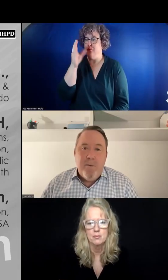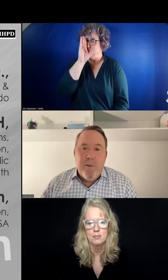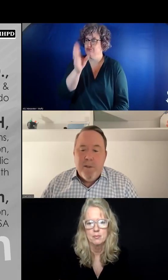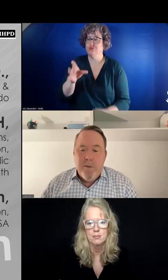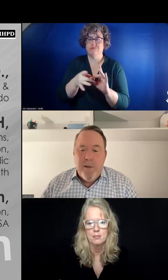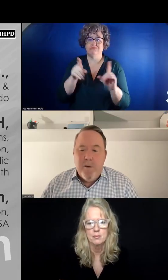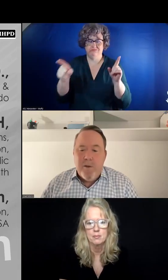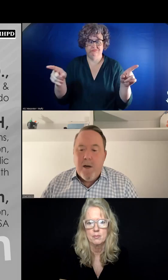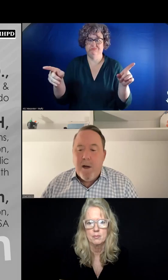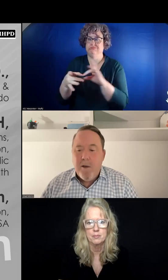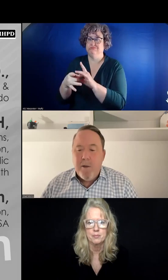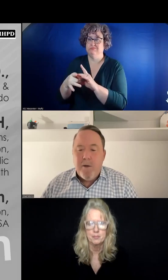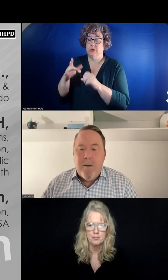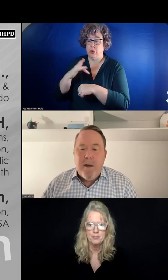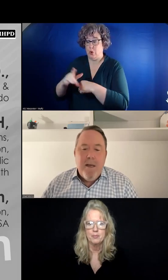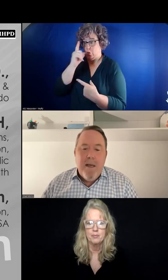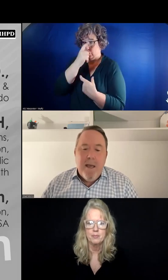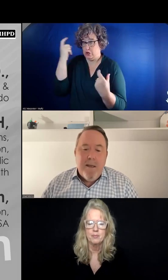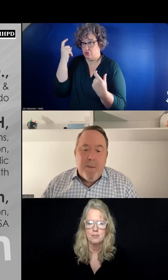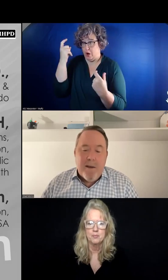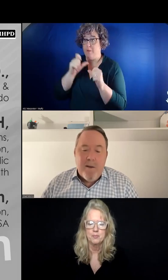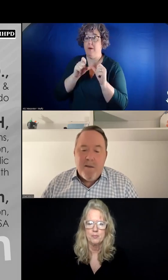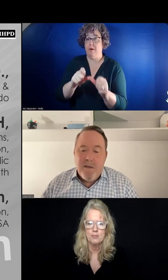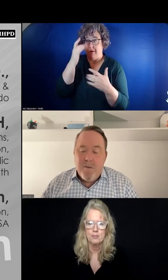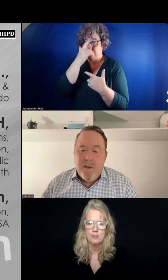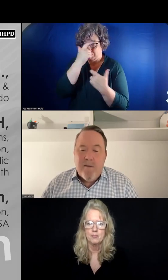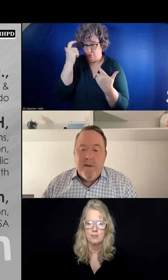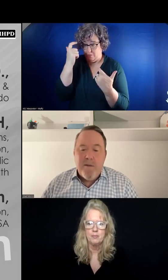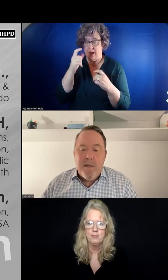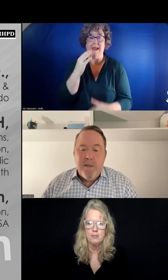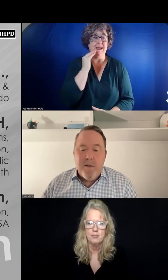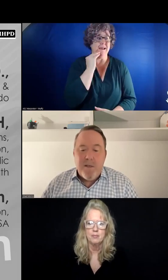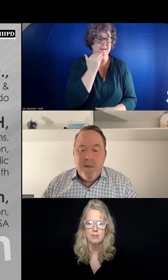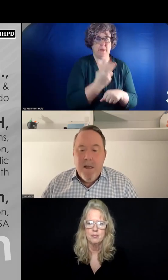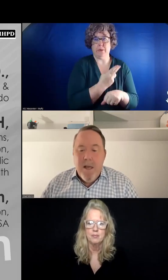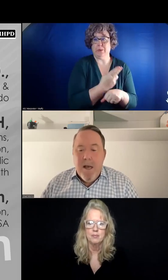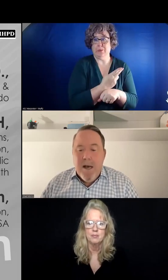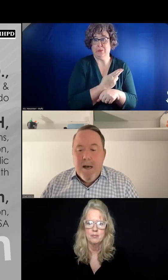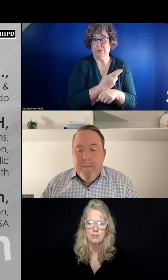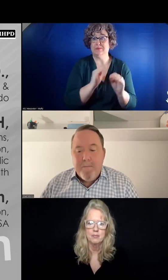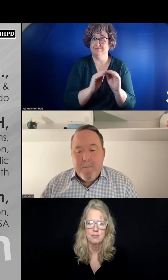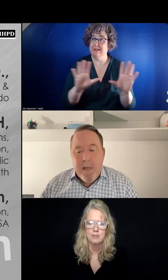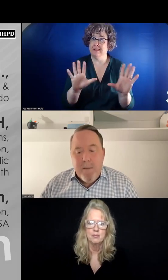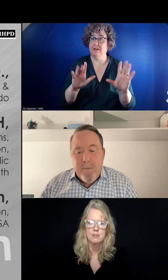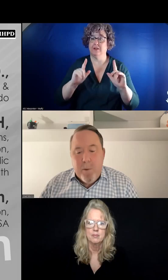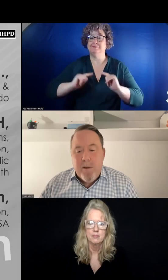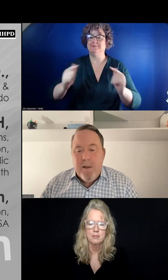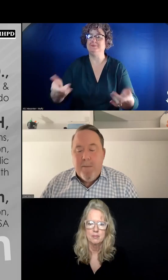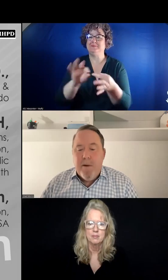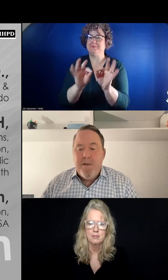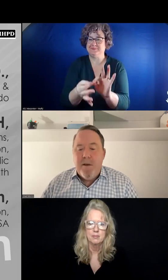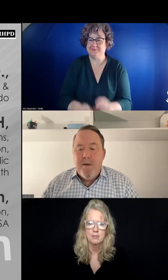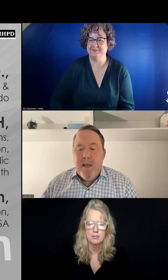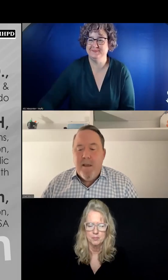relationship between early trauma, ongoing trauma, and tobacco use. This is what the evidence base tells us. And